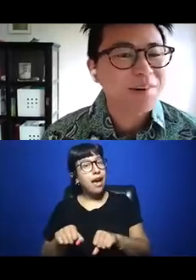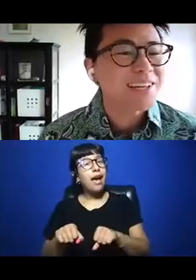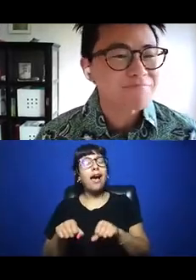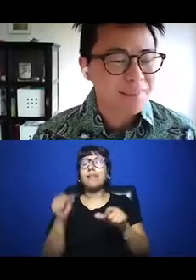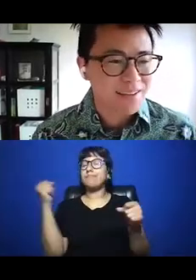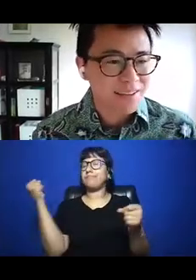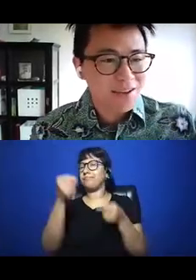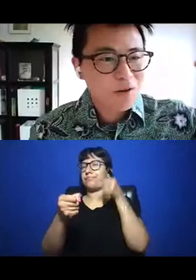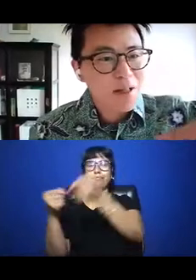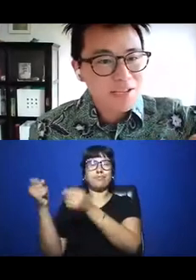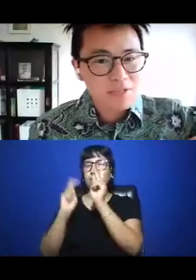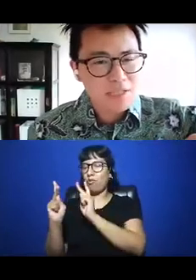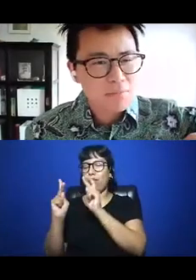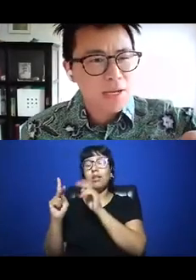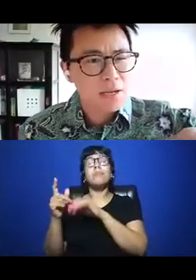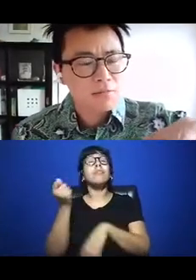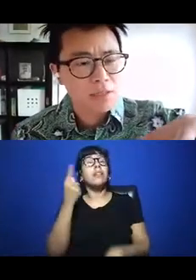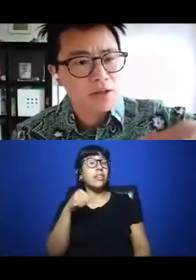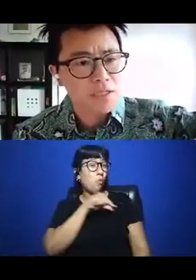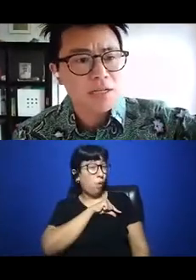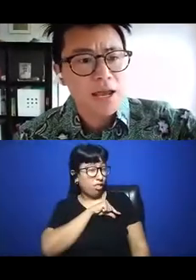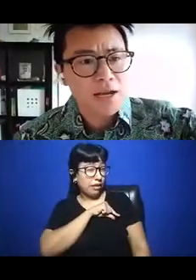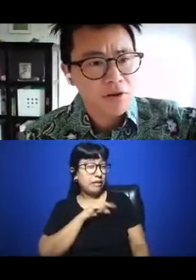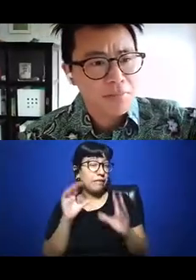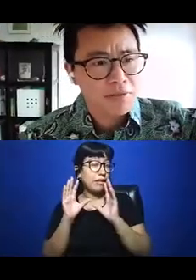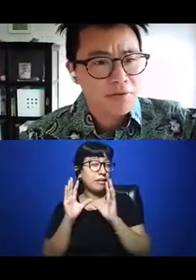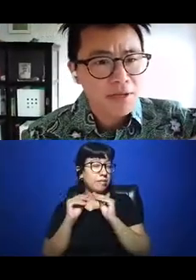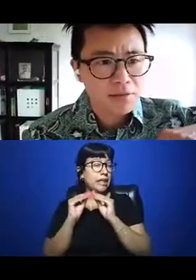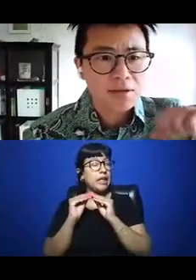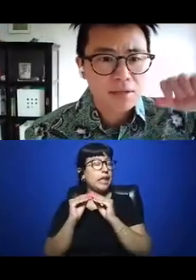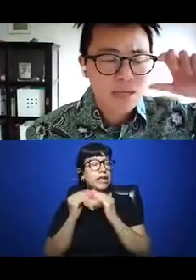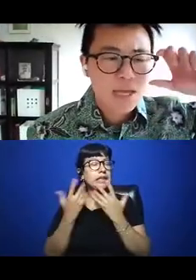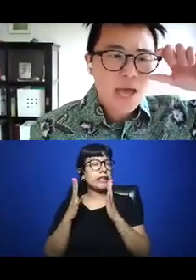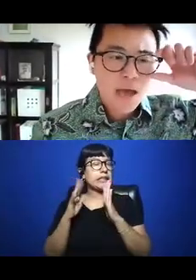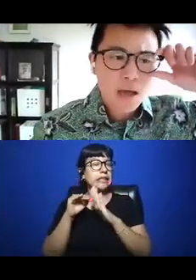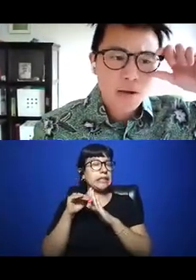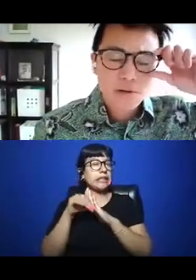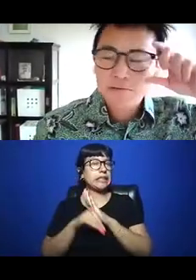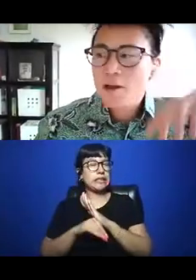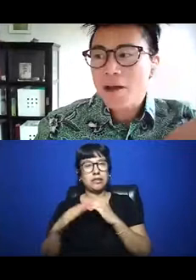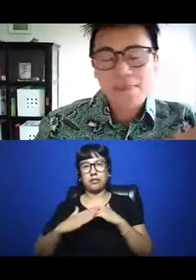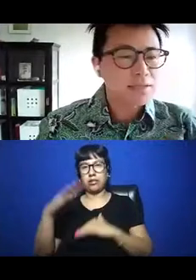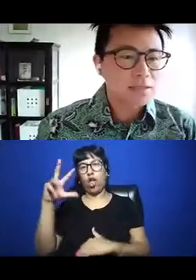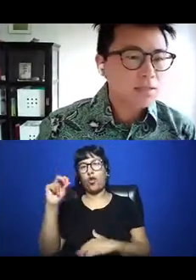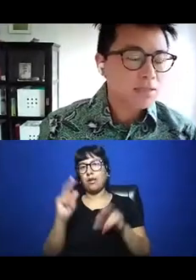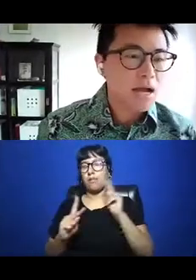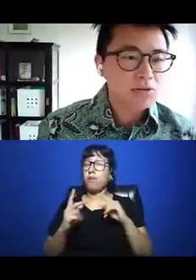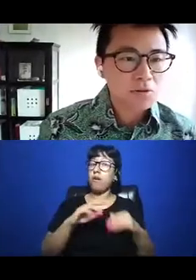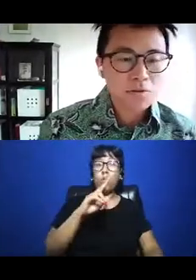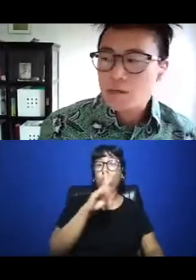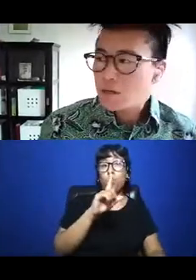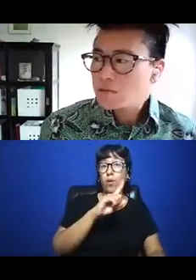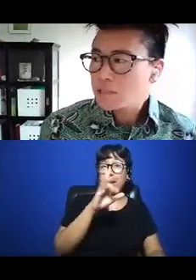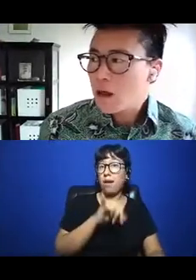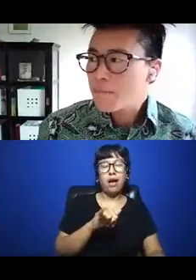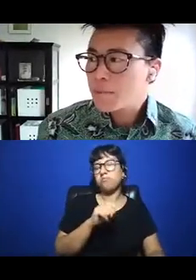people as you want in, but the quality of a Jitsi meeting starts to decline after about 30, I think. And with Whereby, that's not